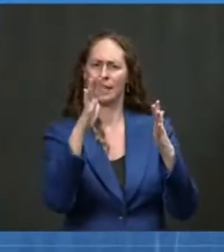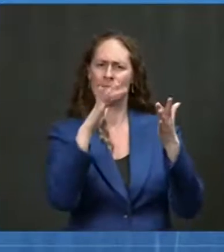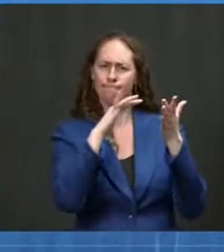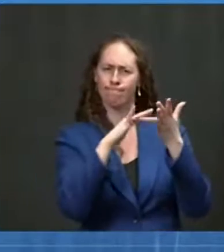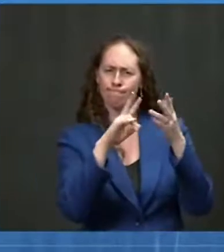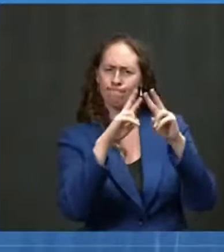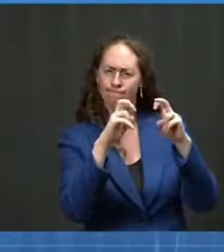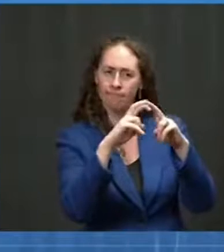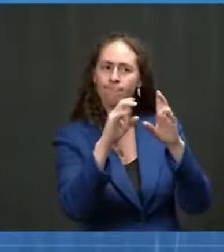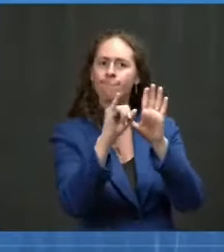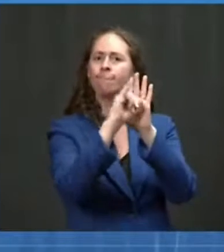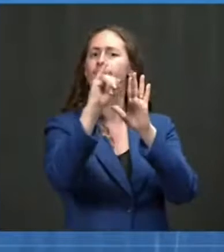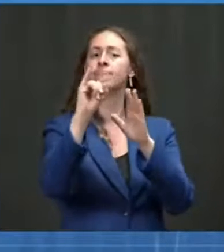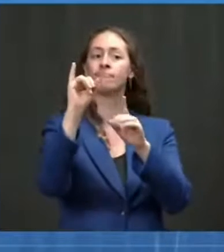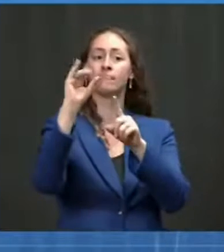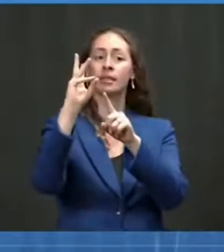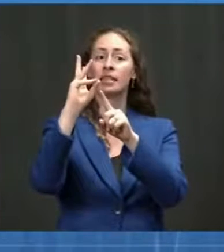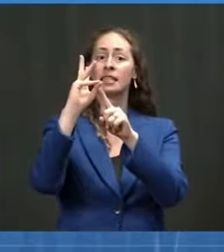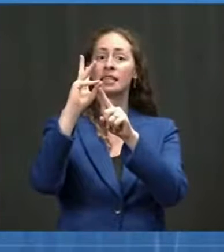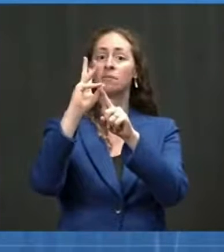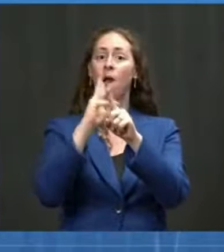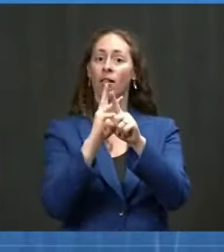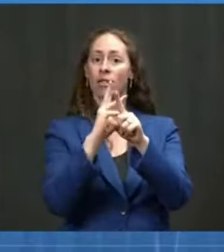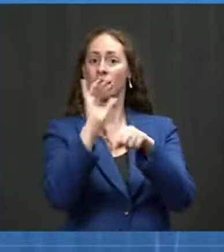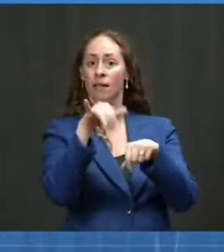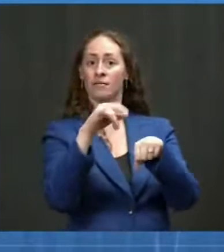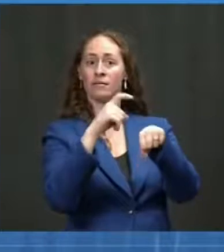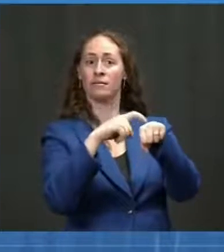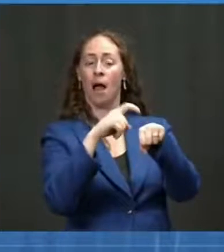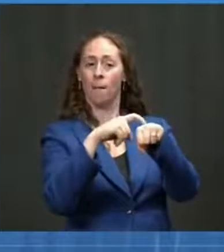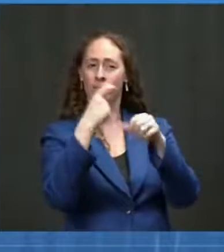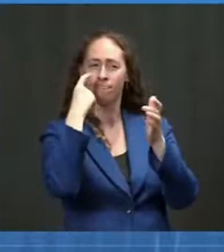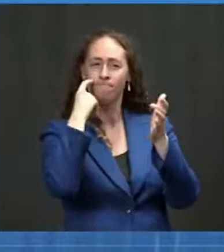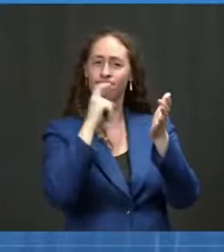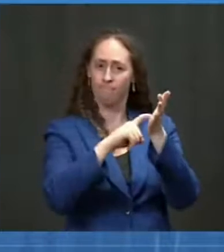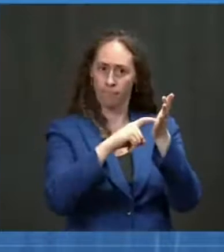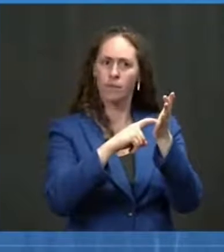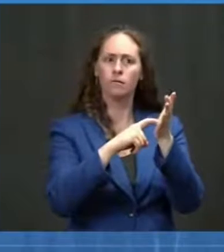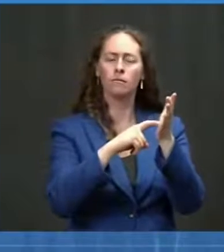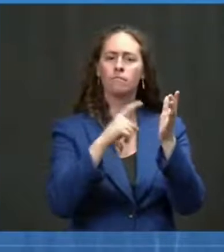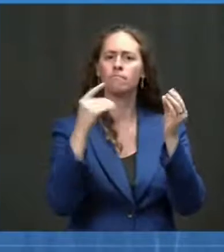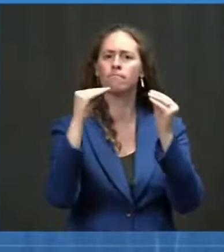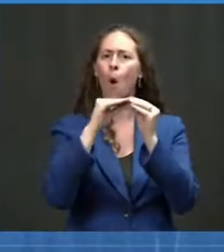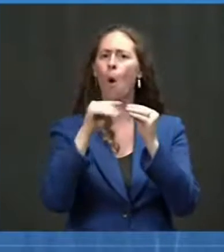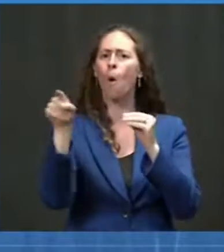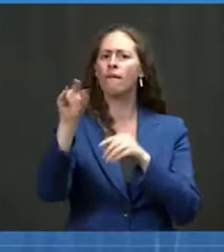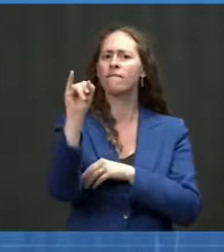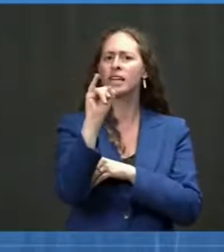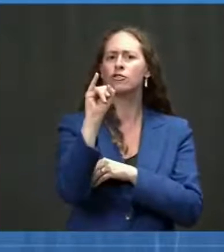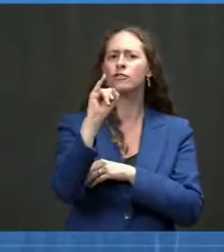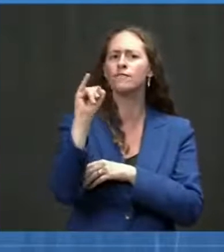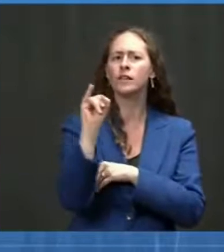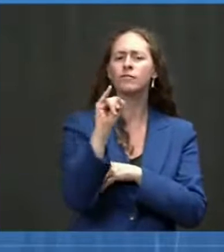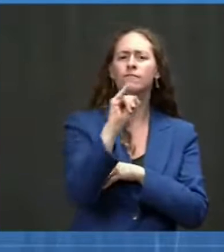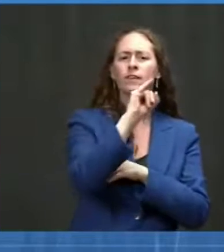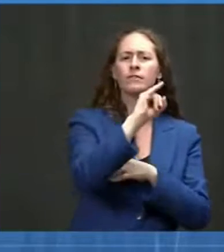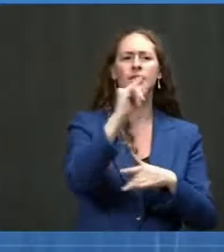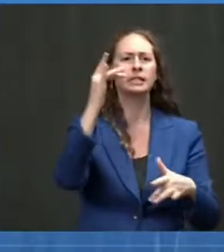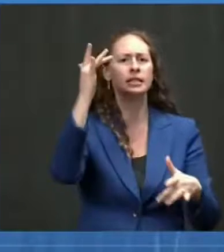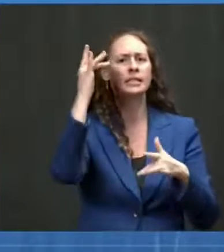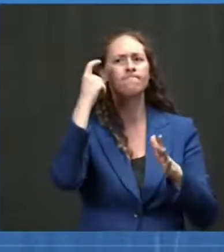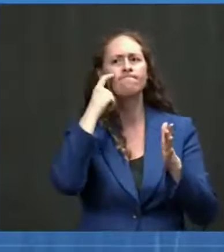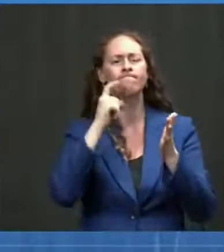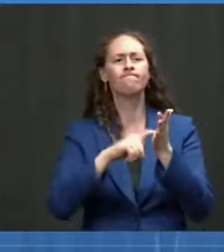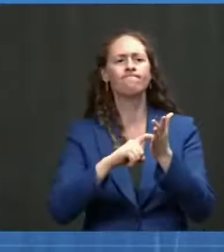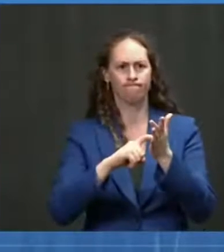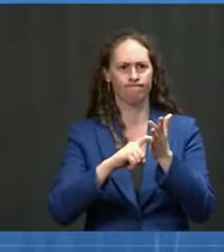see increases in mild to moderate infection. But we know that the most important purpose of the vaccine is to